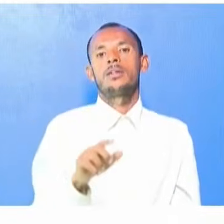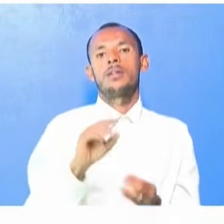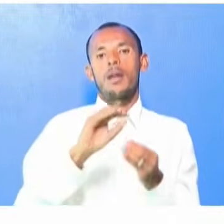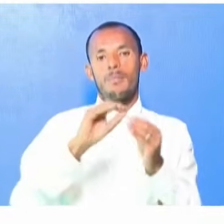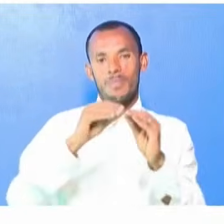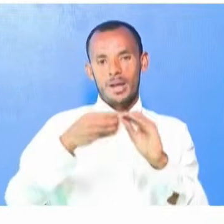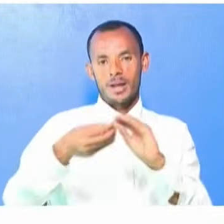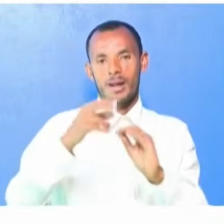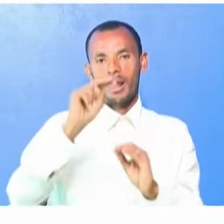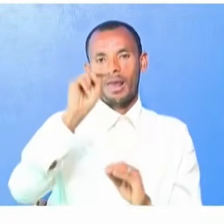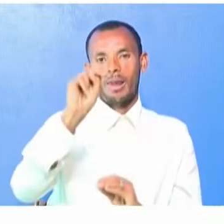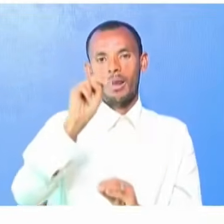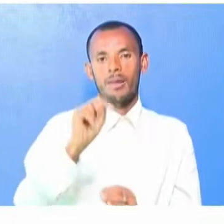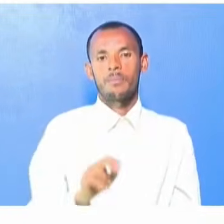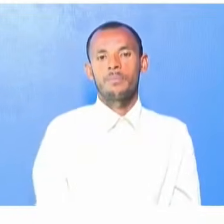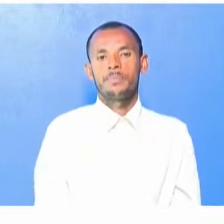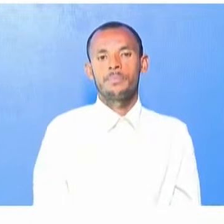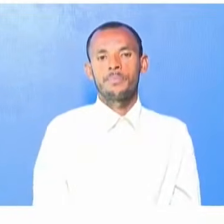numbers,